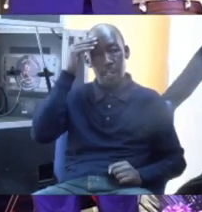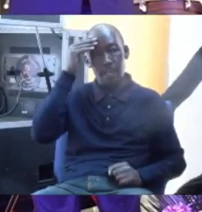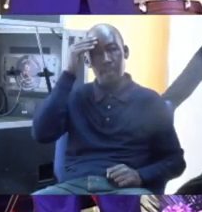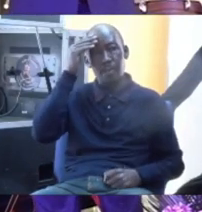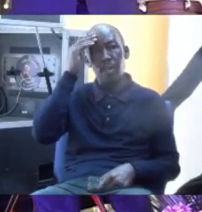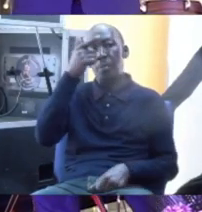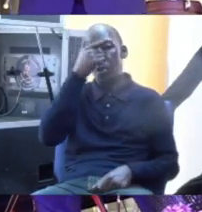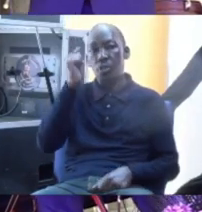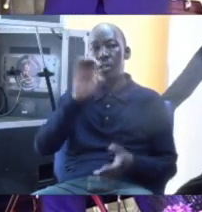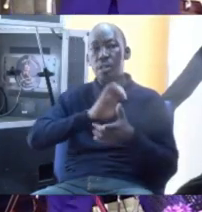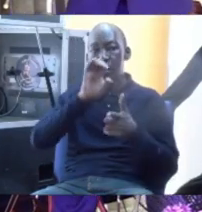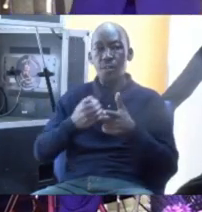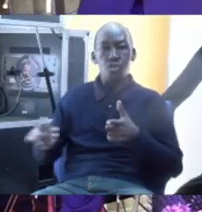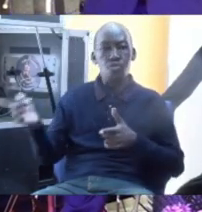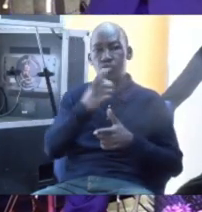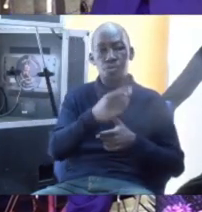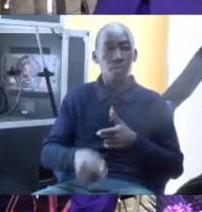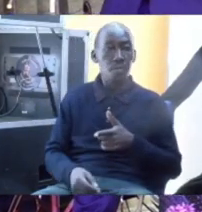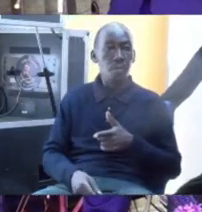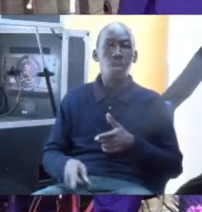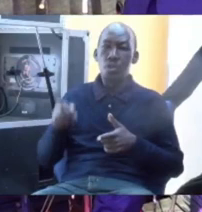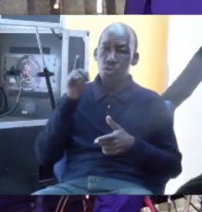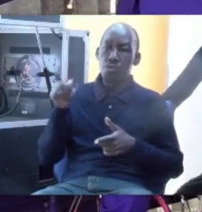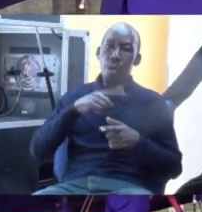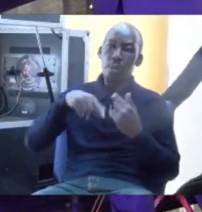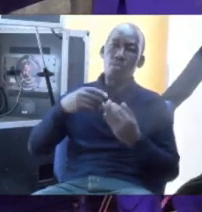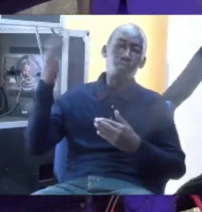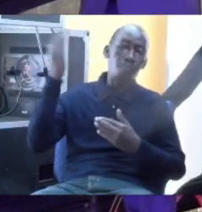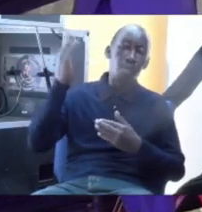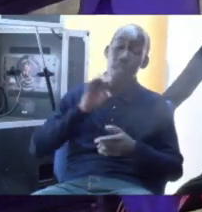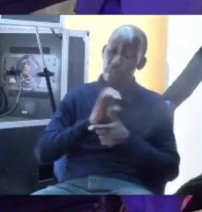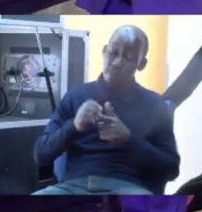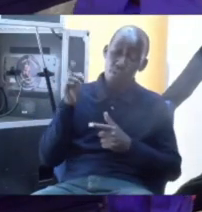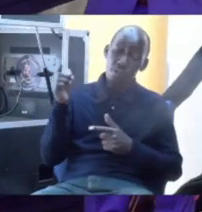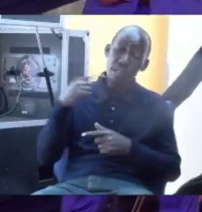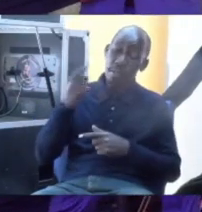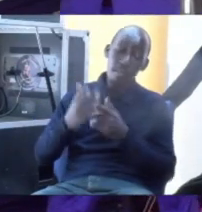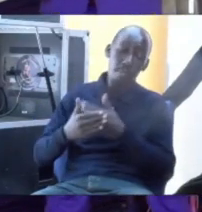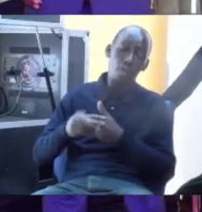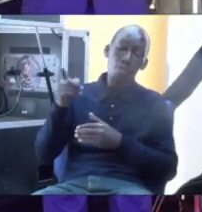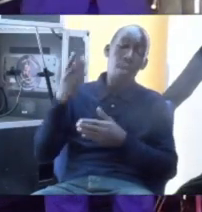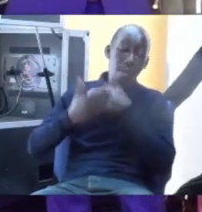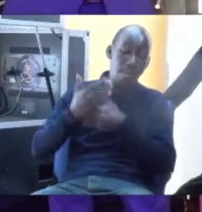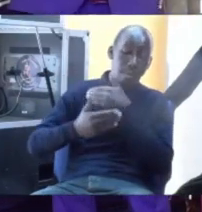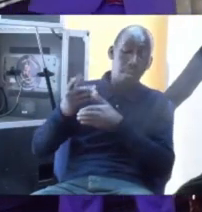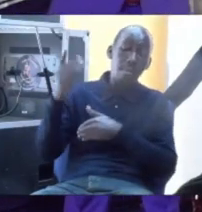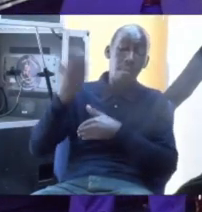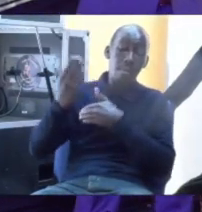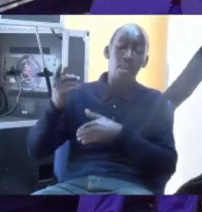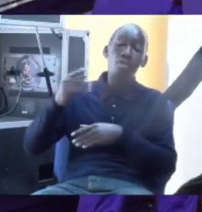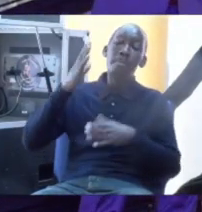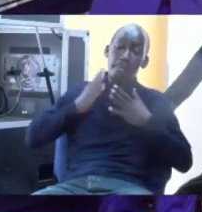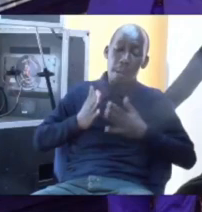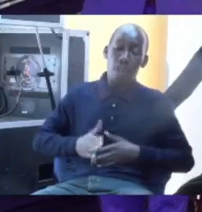tusisahau. Because even you, kwa sababu hata wewe, you are about to preach to your neighbor. Tell him, even you, mwambie jirani hata you are a triune being. Wewe ni mtu katika